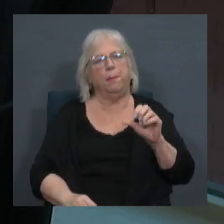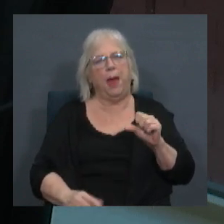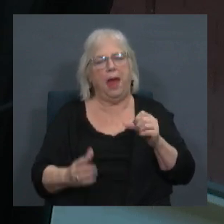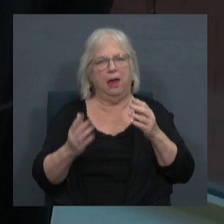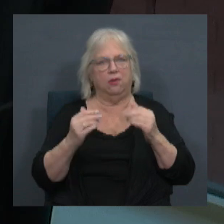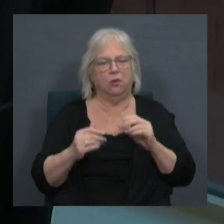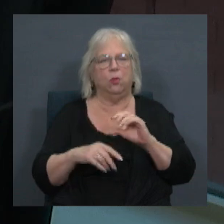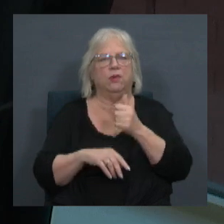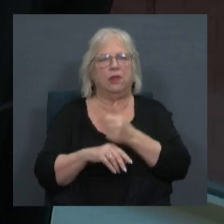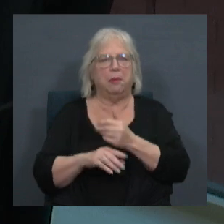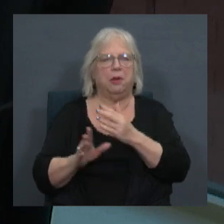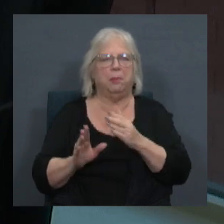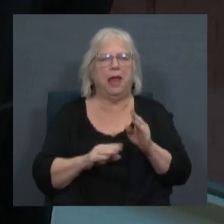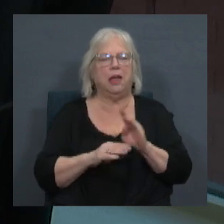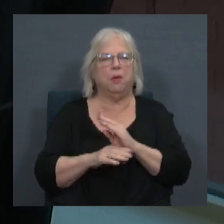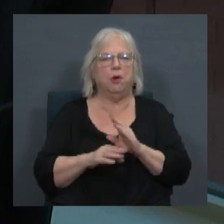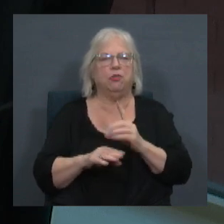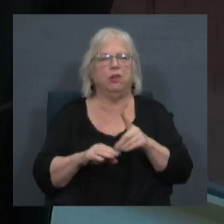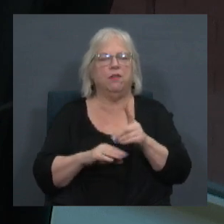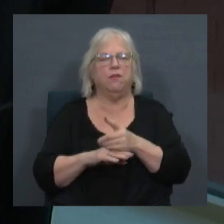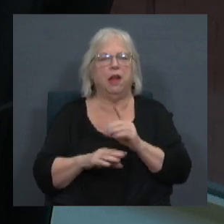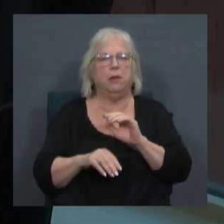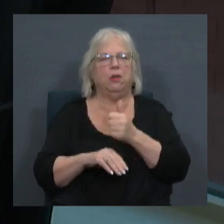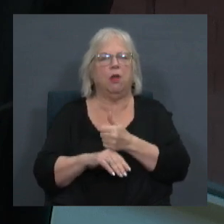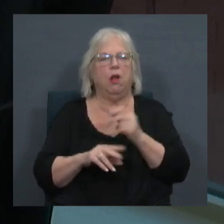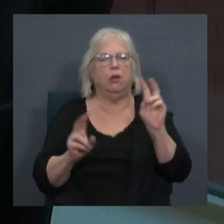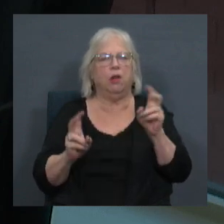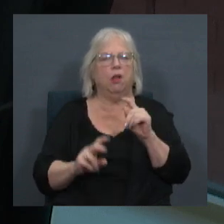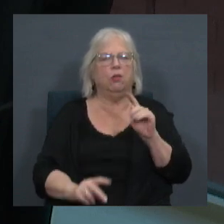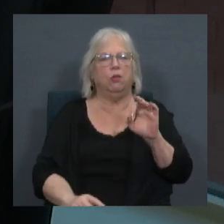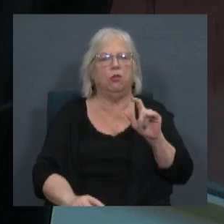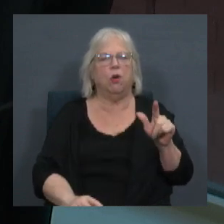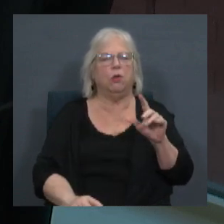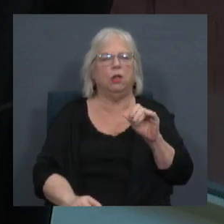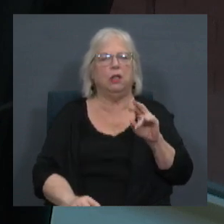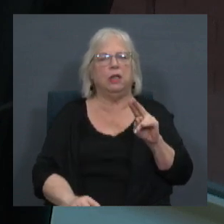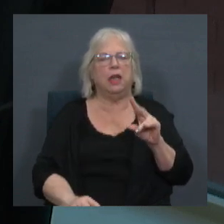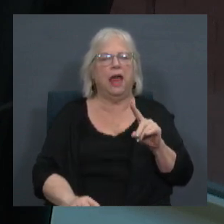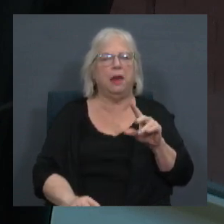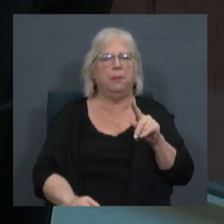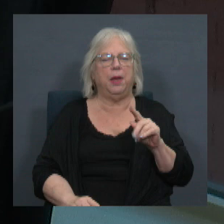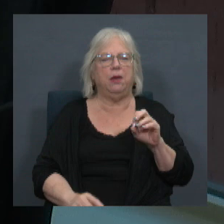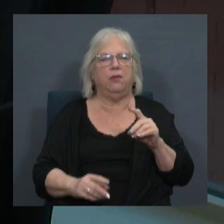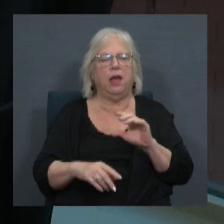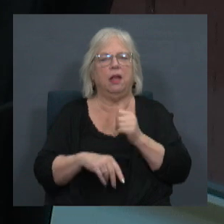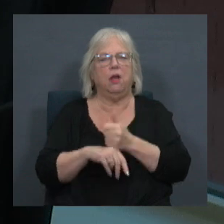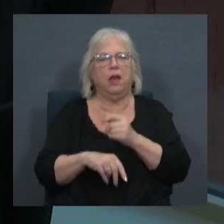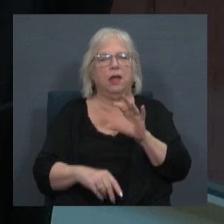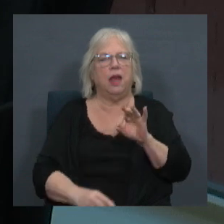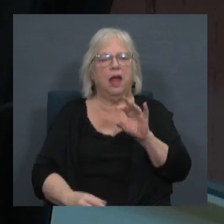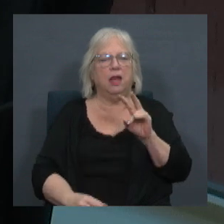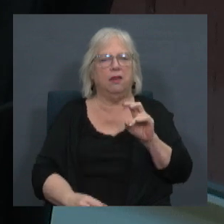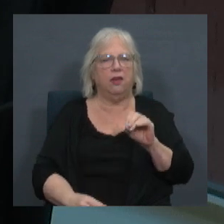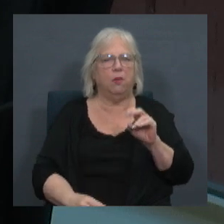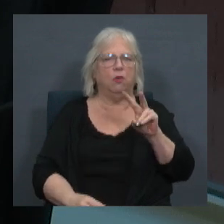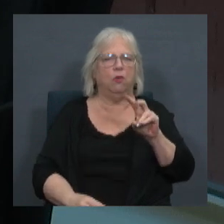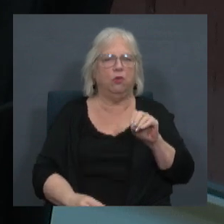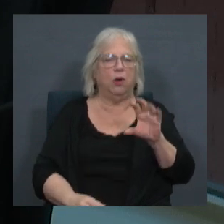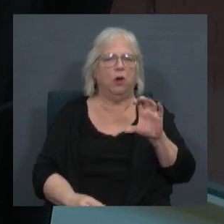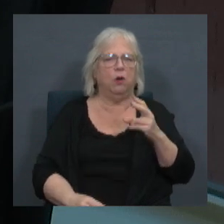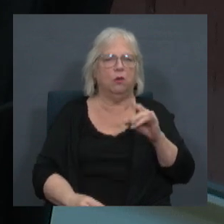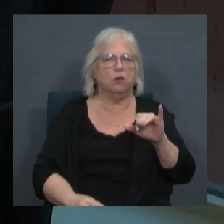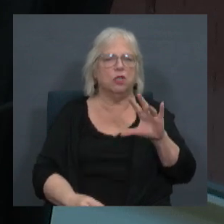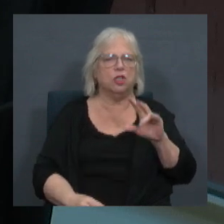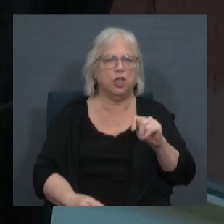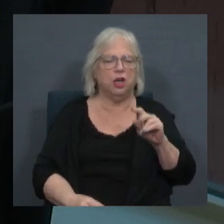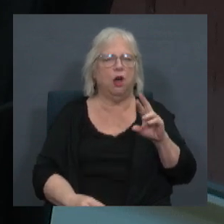development to establish a planned commercial development titled Total Land Corporation PCD located at 9020 Chico Road. An ordinance to